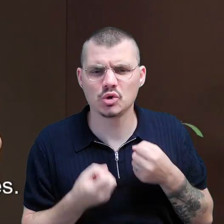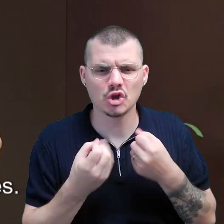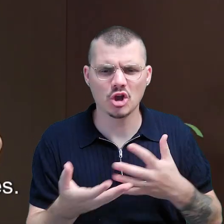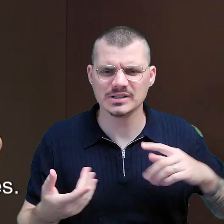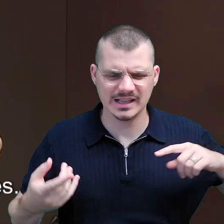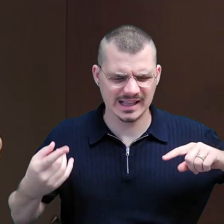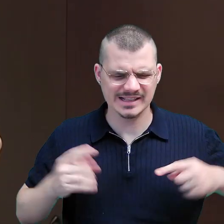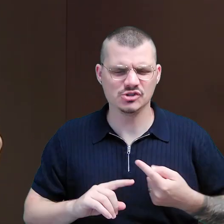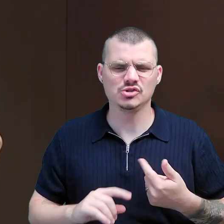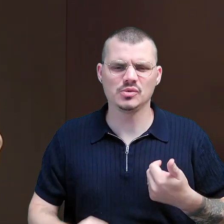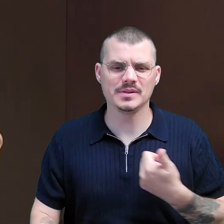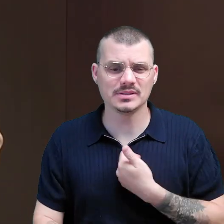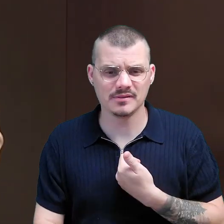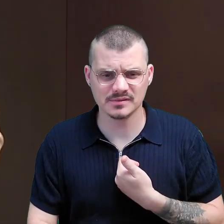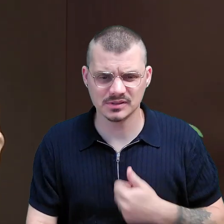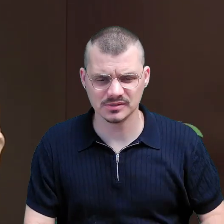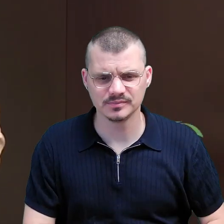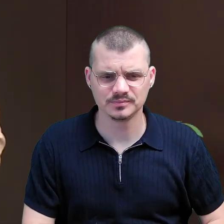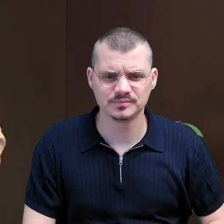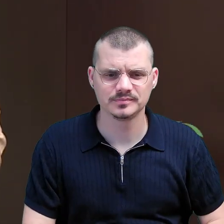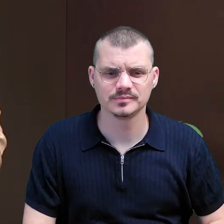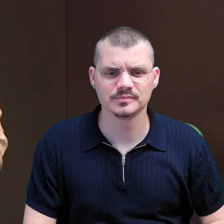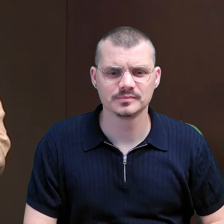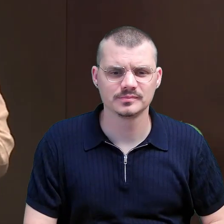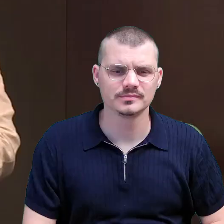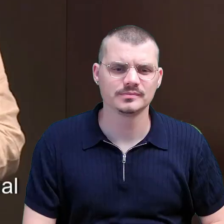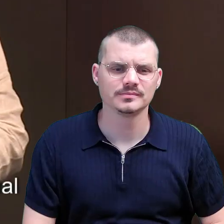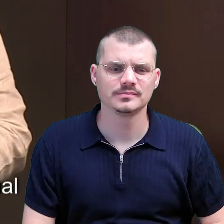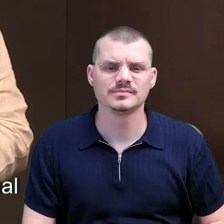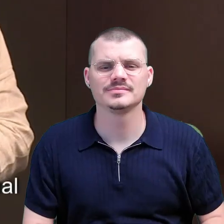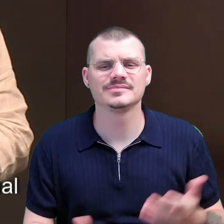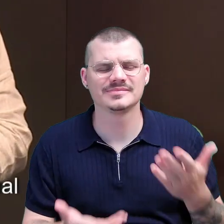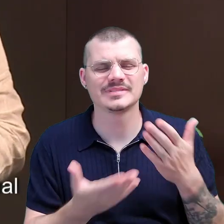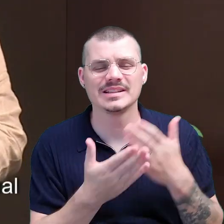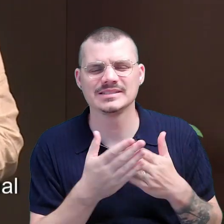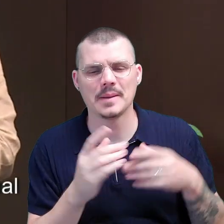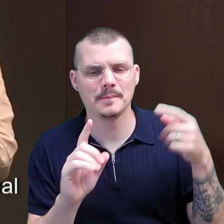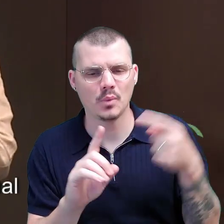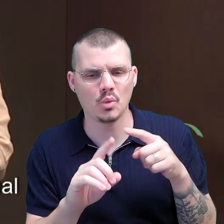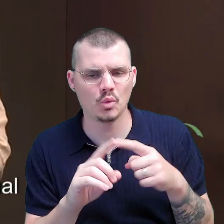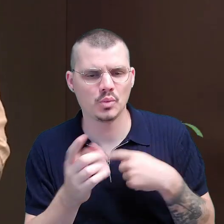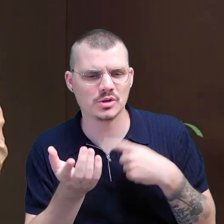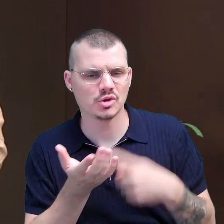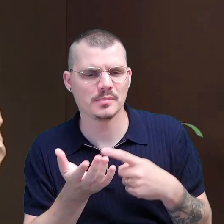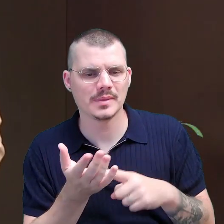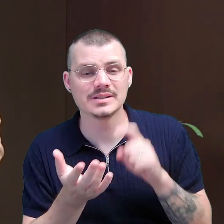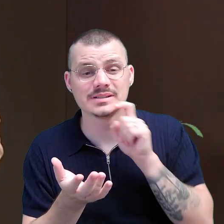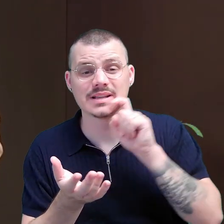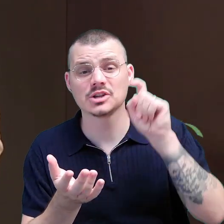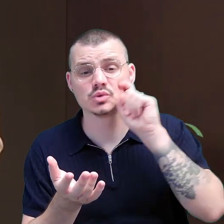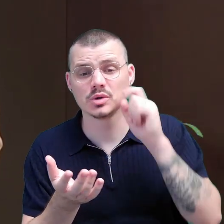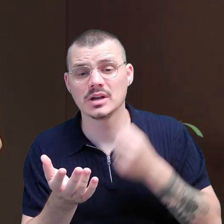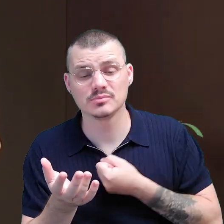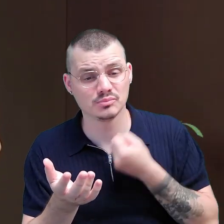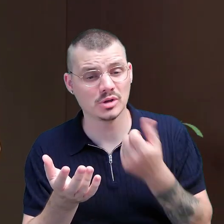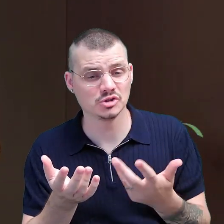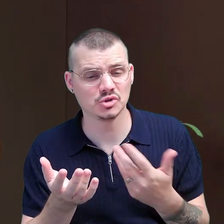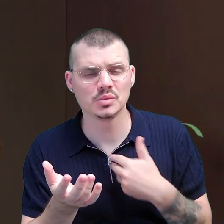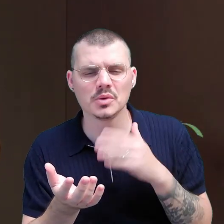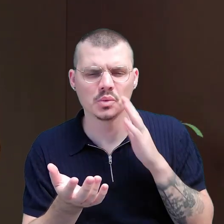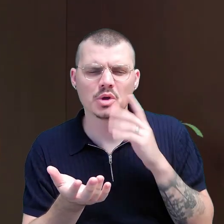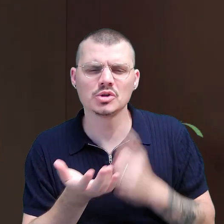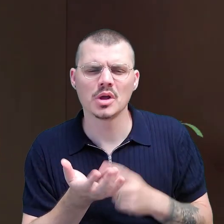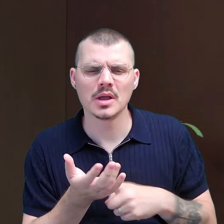to themselves. And at some point when we talk about sexual expression, we'll talk